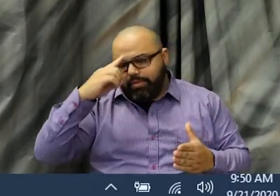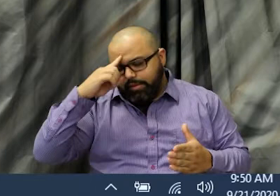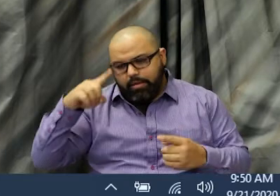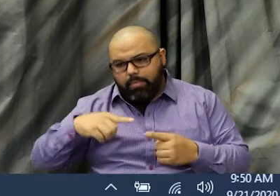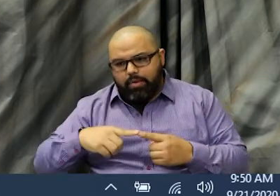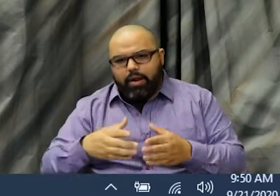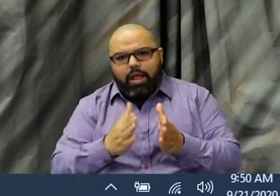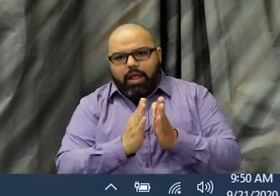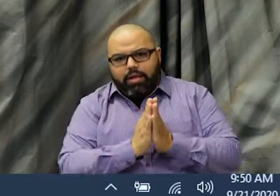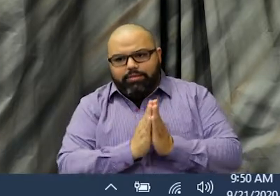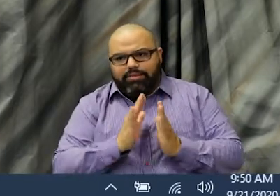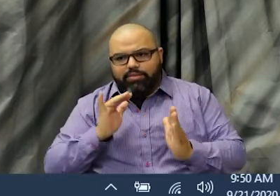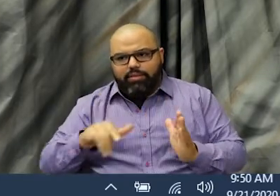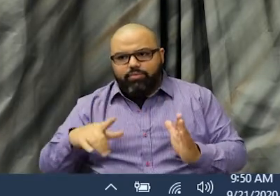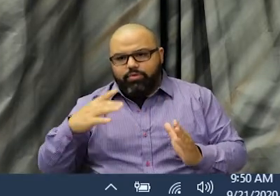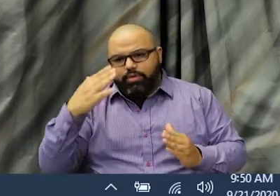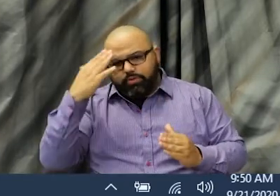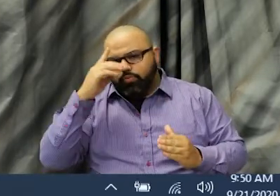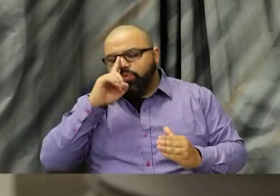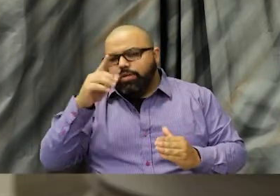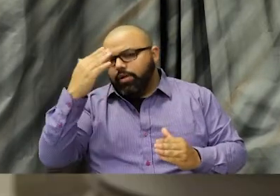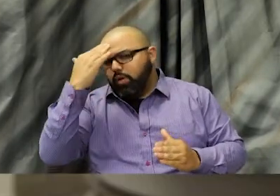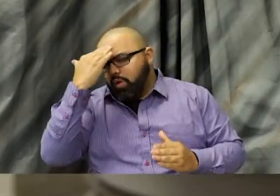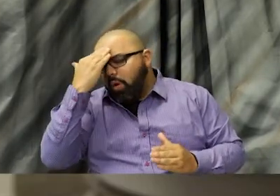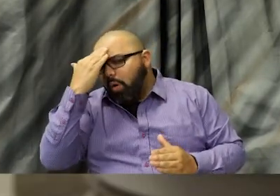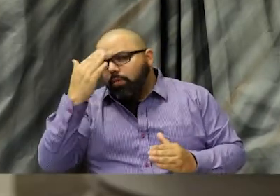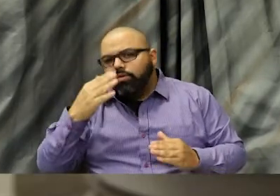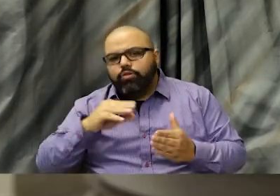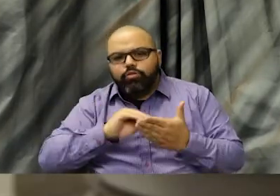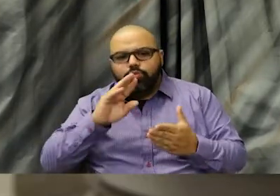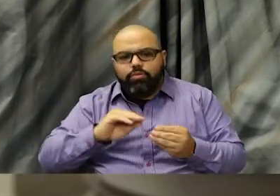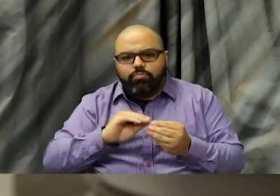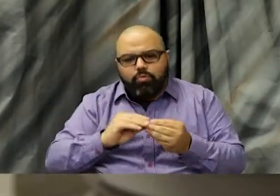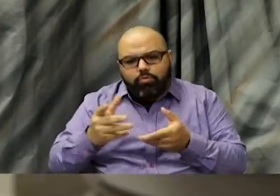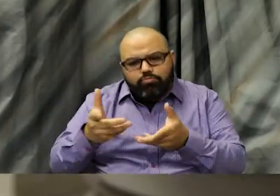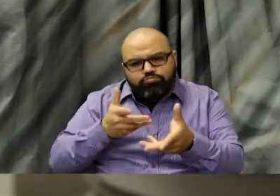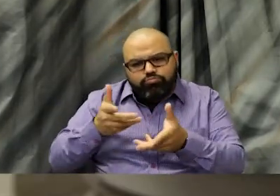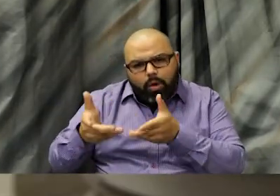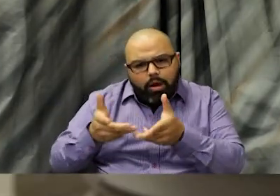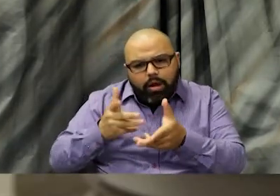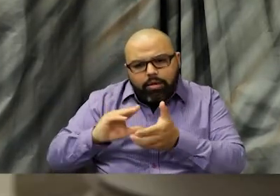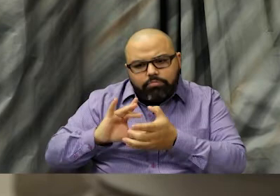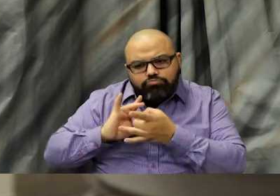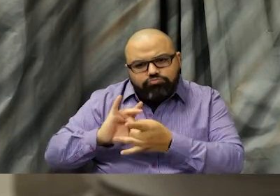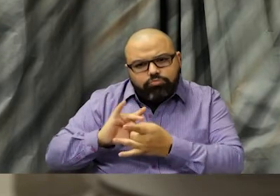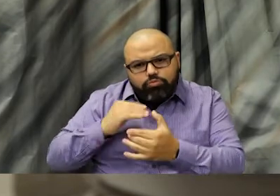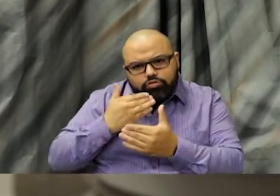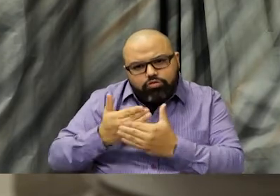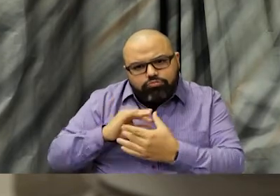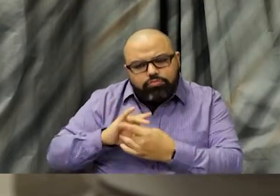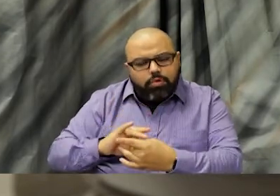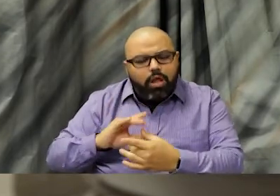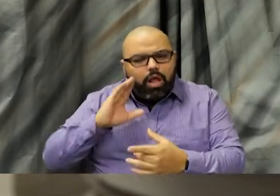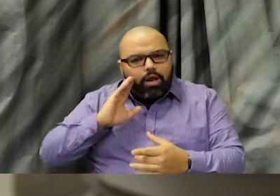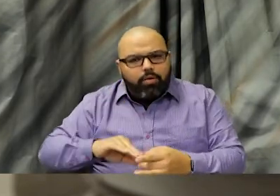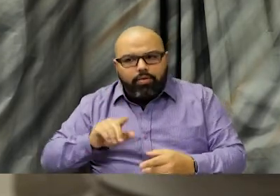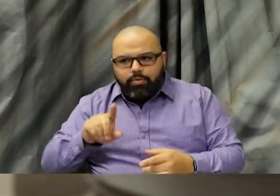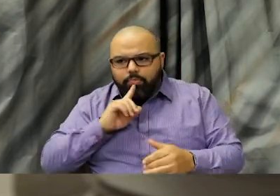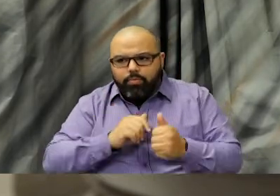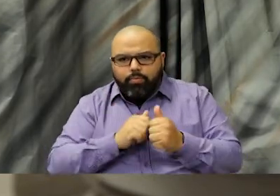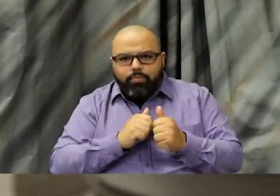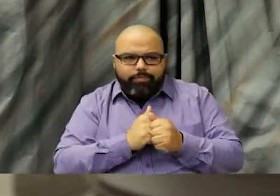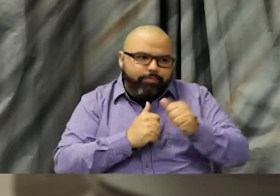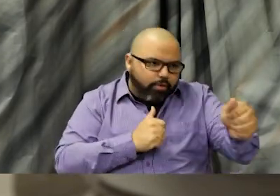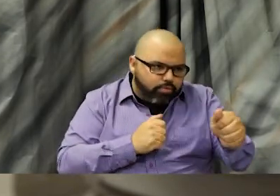never think about asking. So this is where you get to know your students more on a one-on-one basis and build that connection with them, even